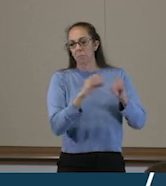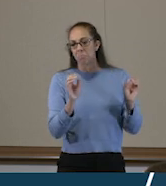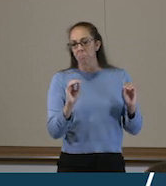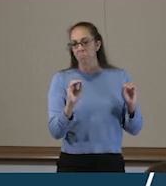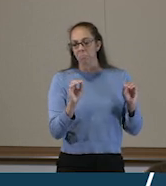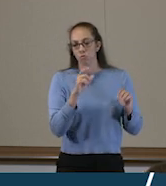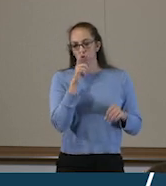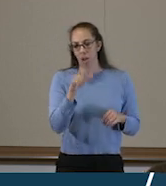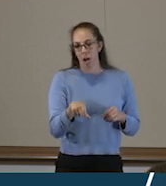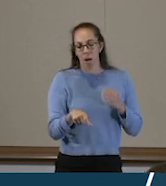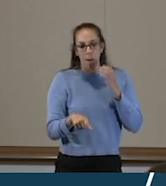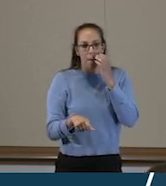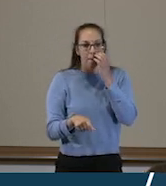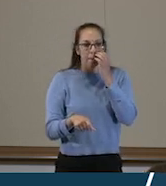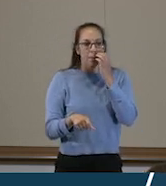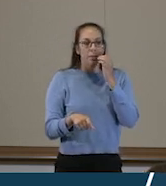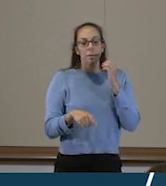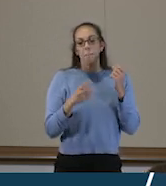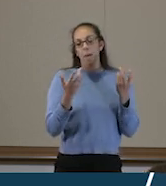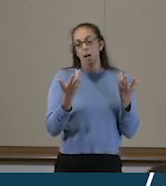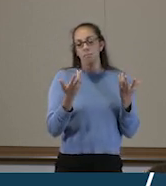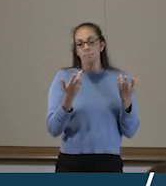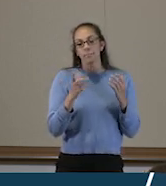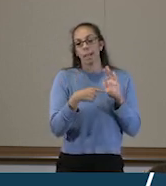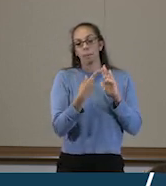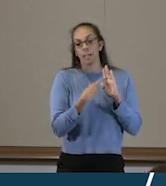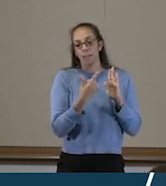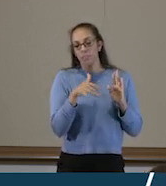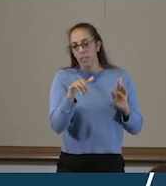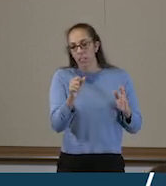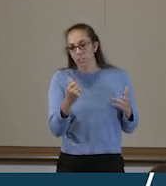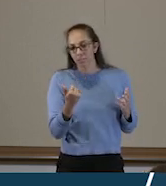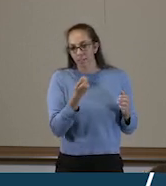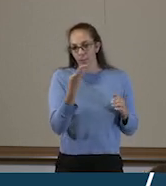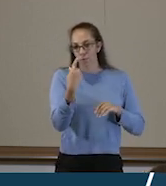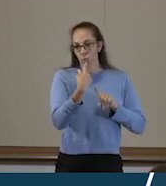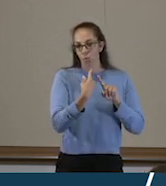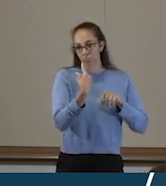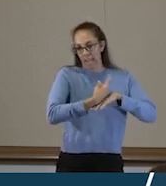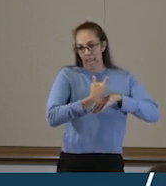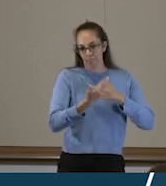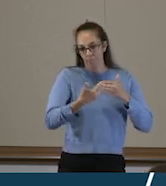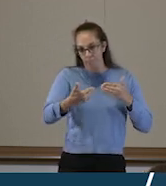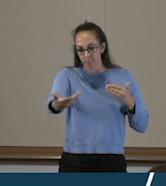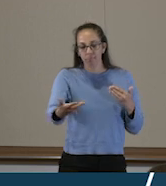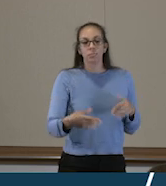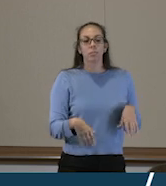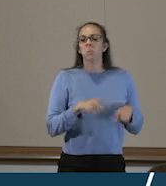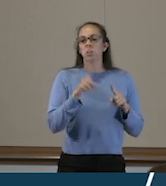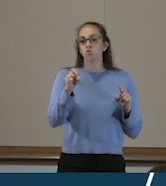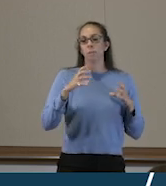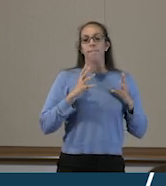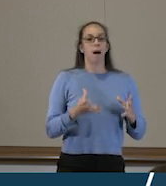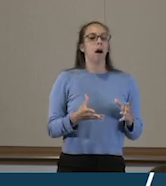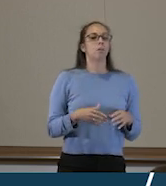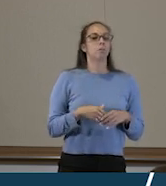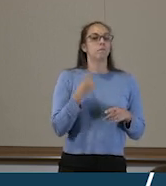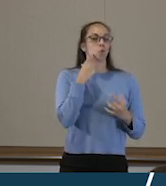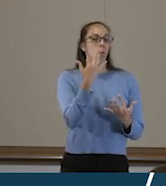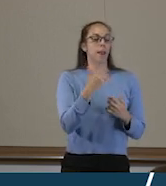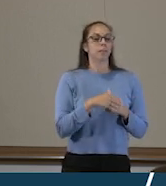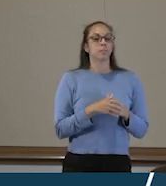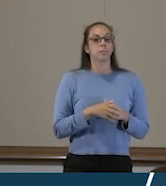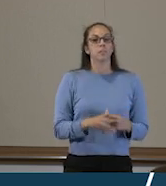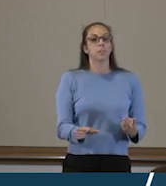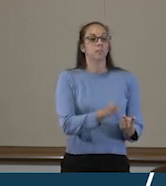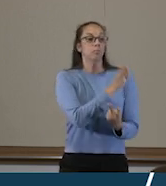But I mean, I get new cases every few days. So, I mean, you should be fine as far as wait. And are